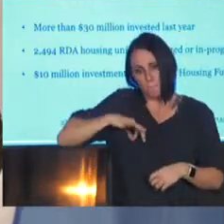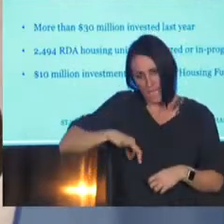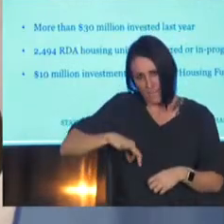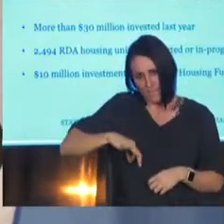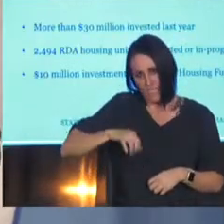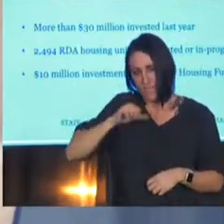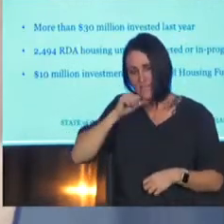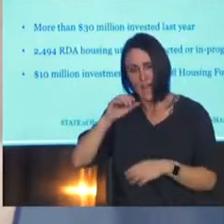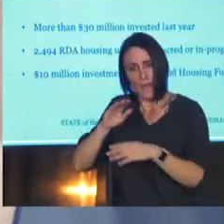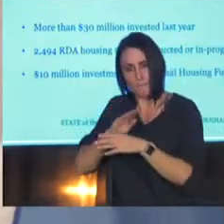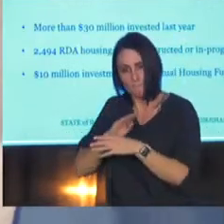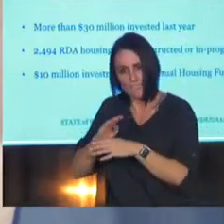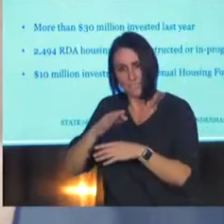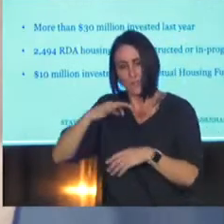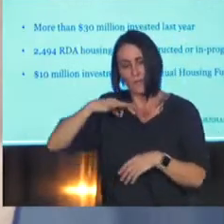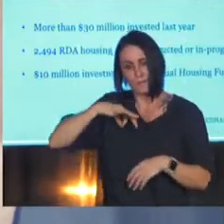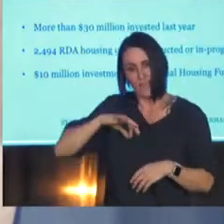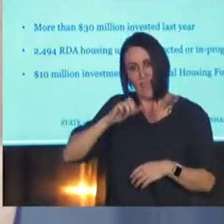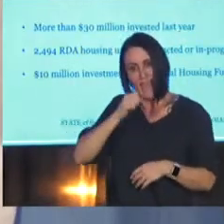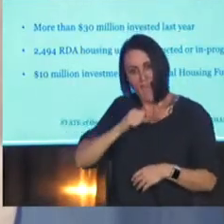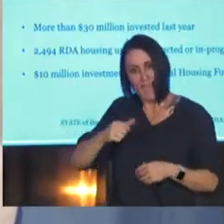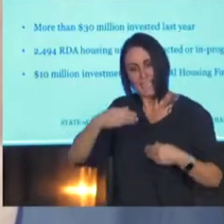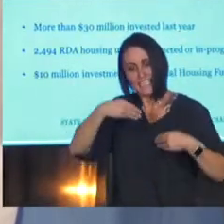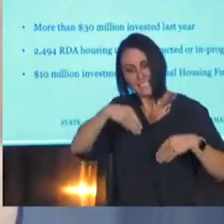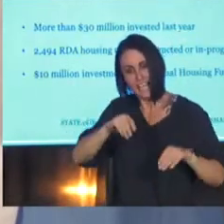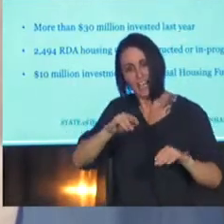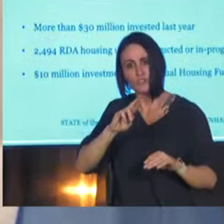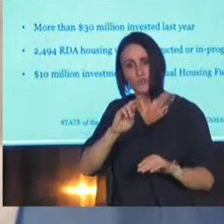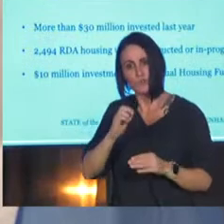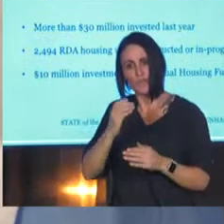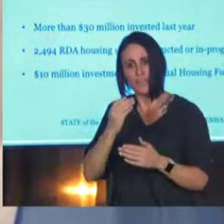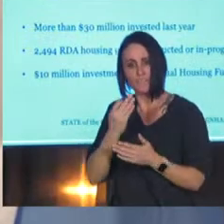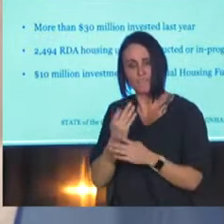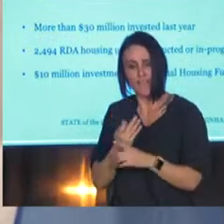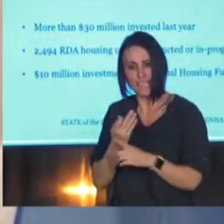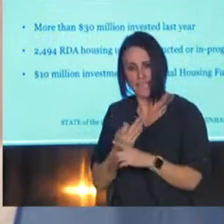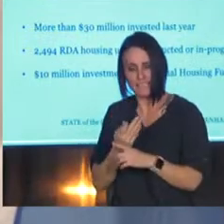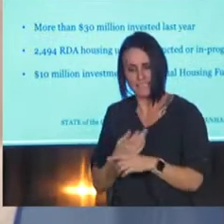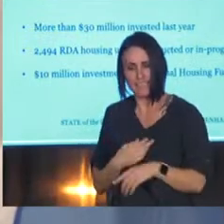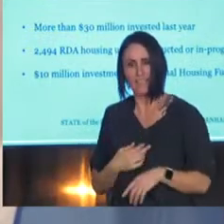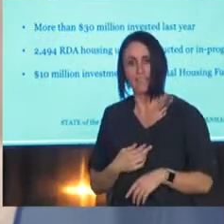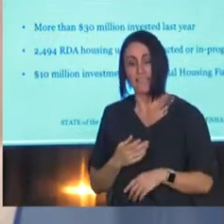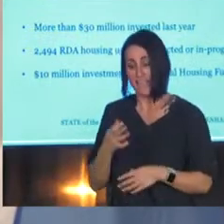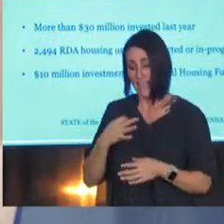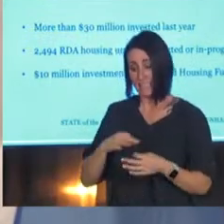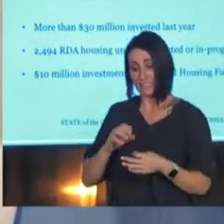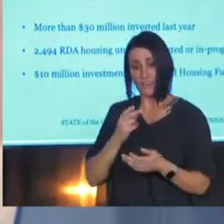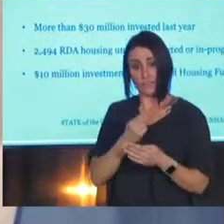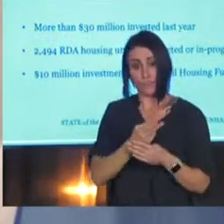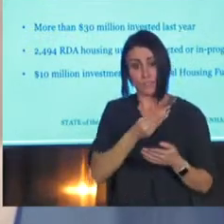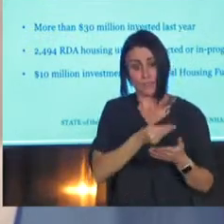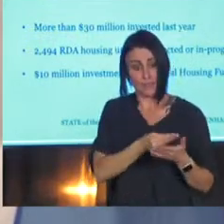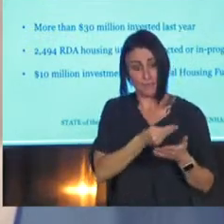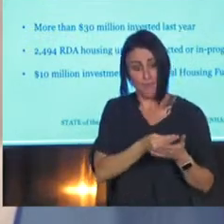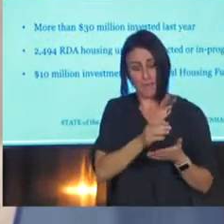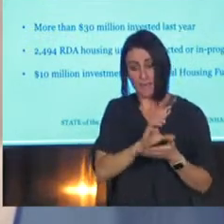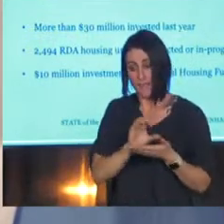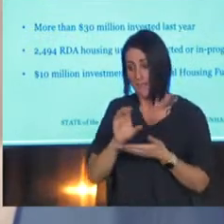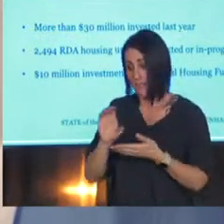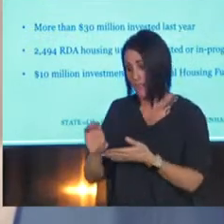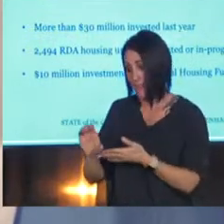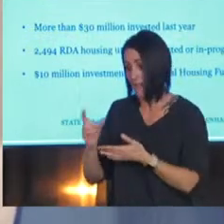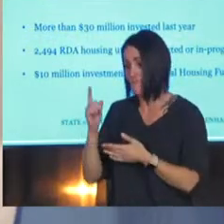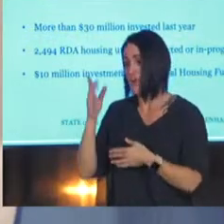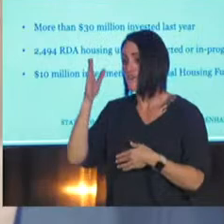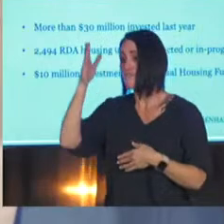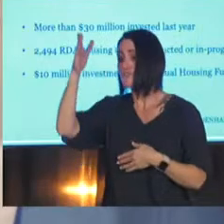of any property sales or refinancing. So instead of taking the money that a normal model would and plowing it into